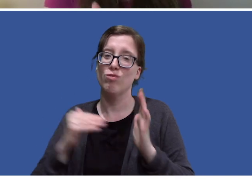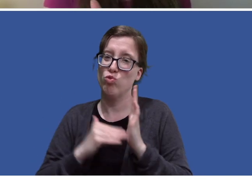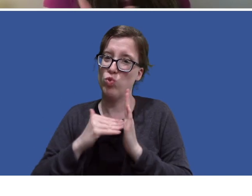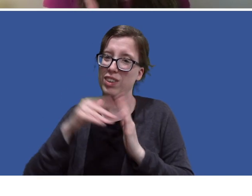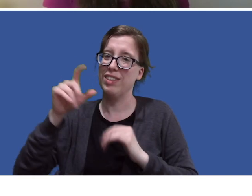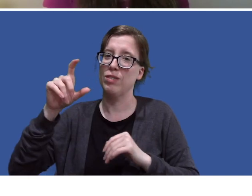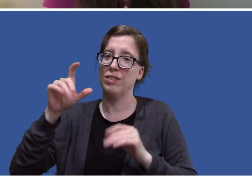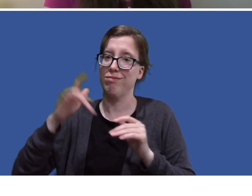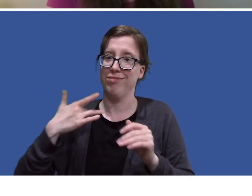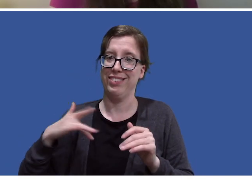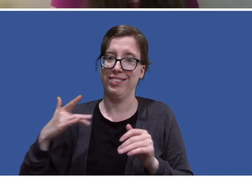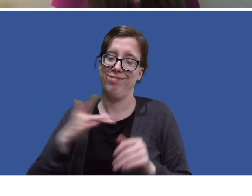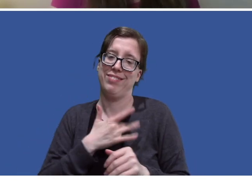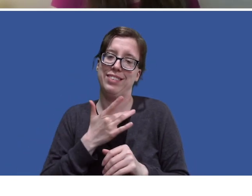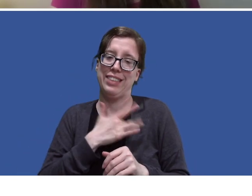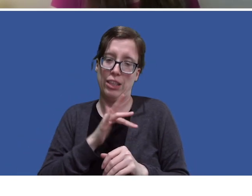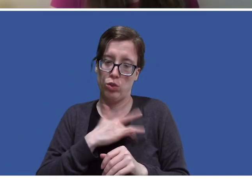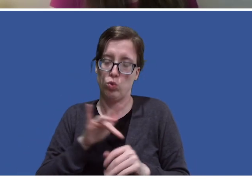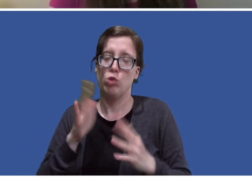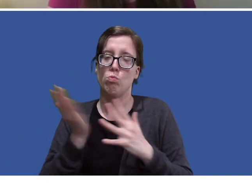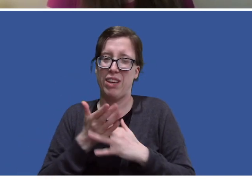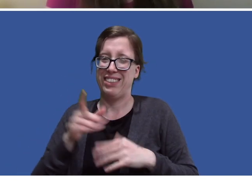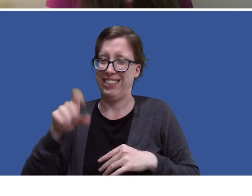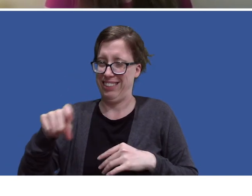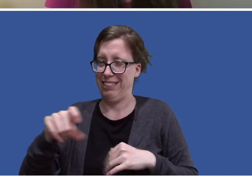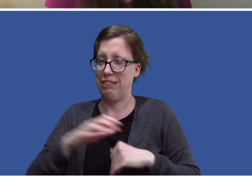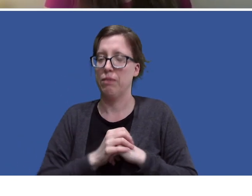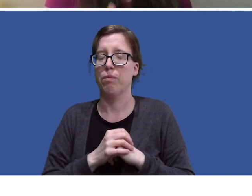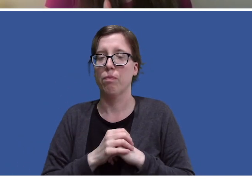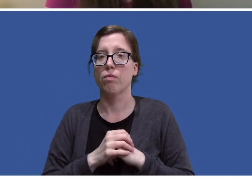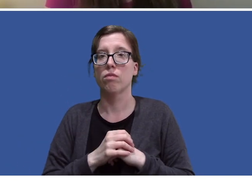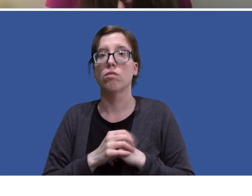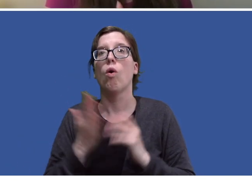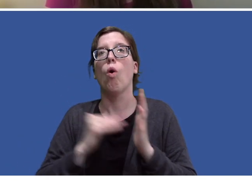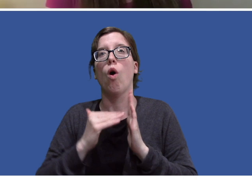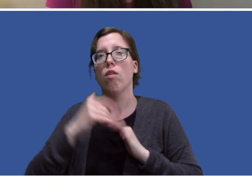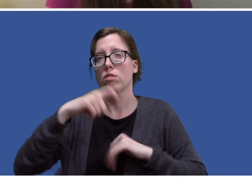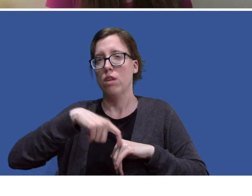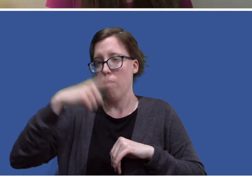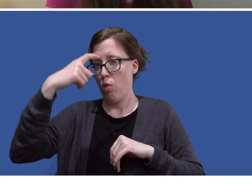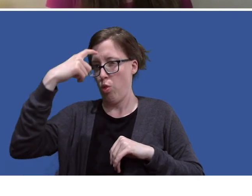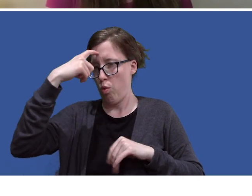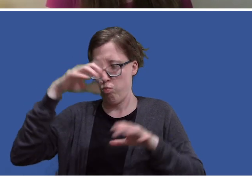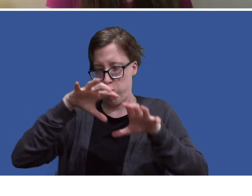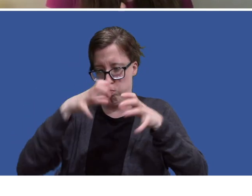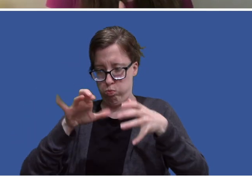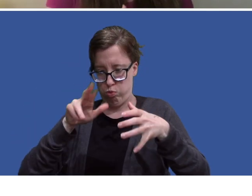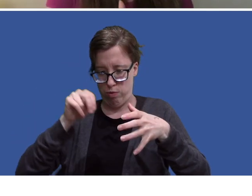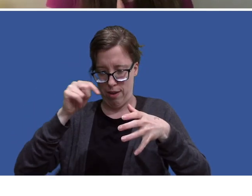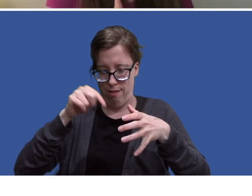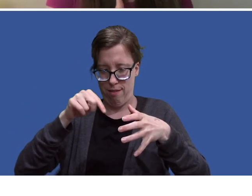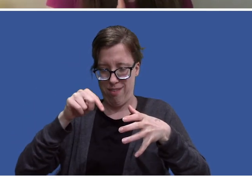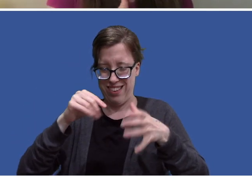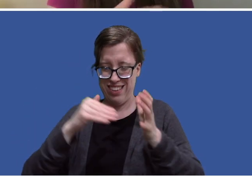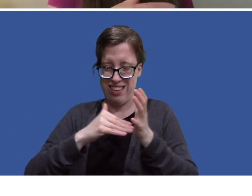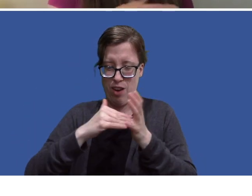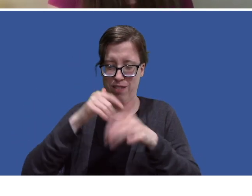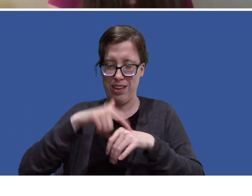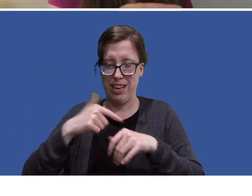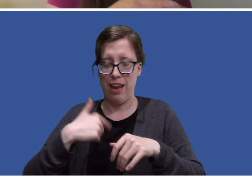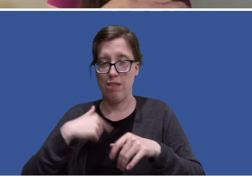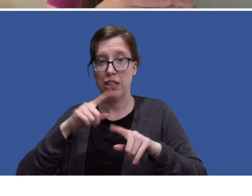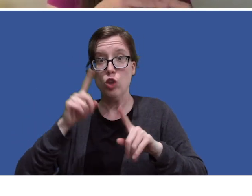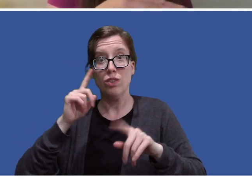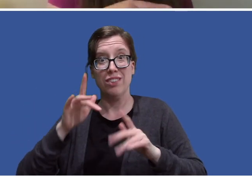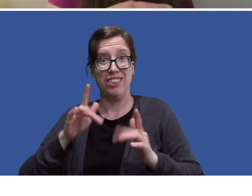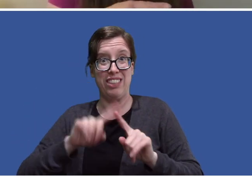Oftentimes the brain has a difficult time trying to integrate all of the different senses when one or